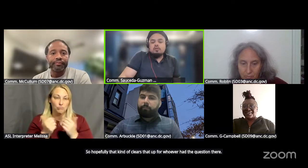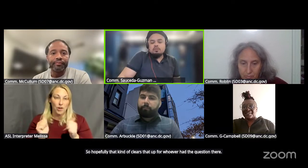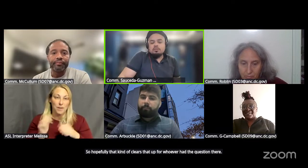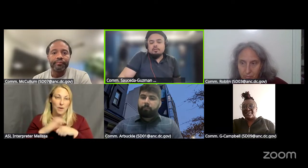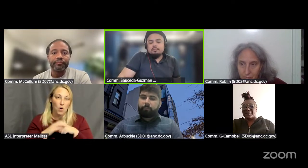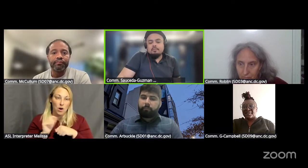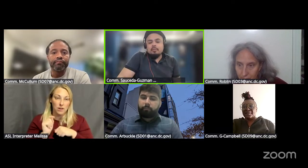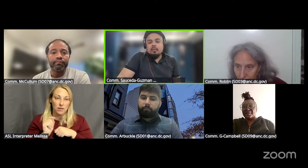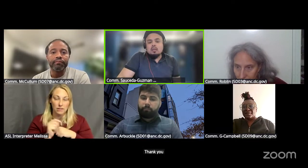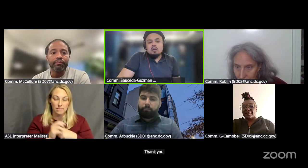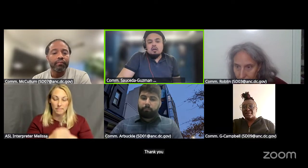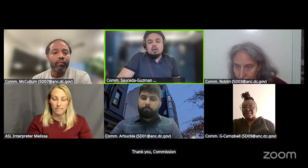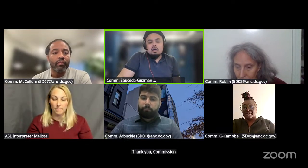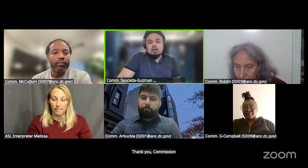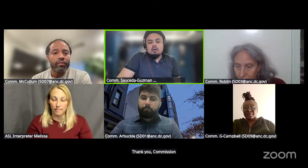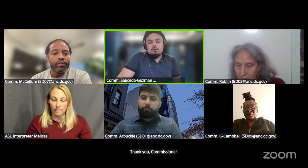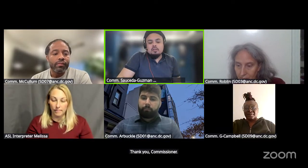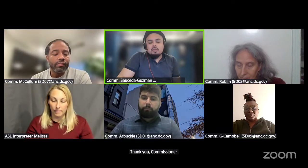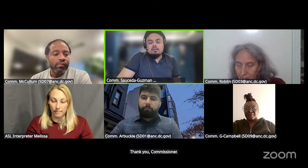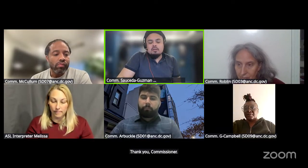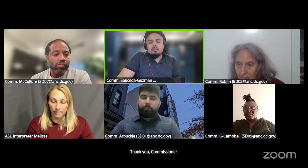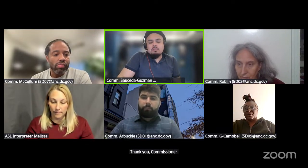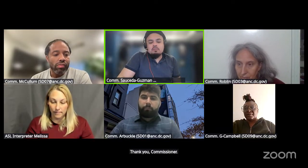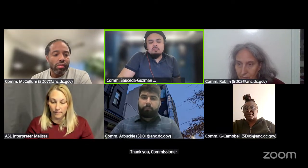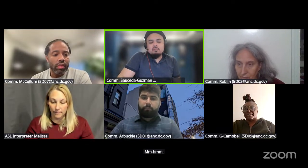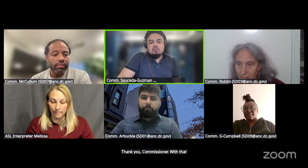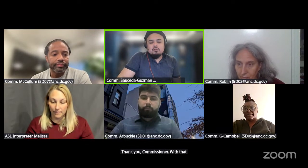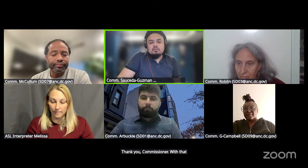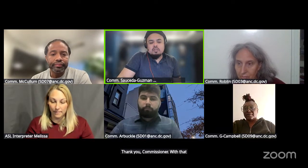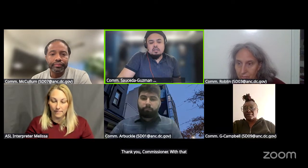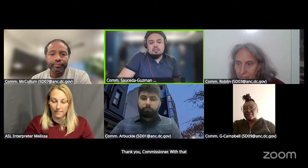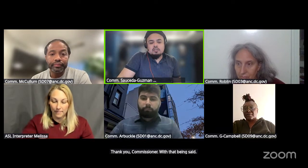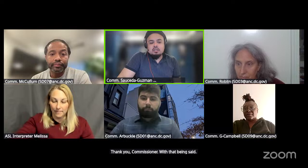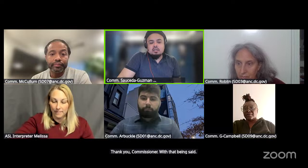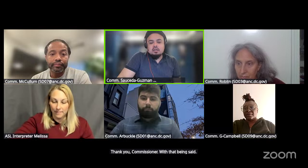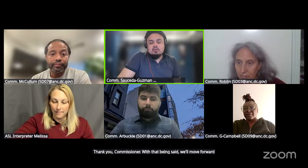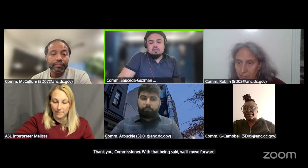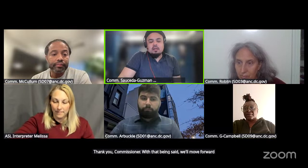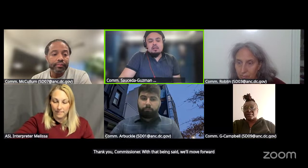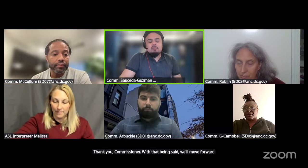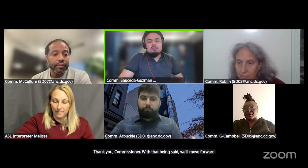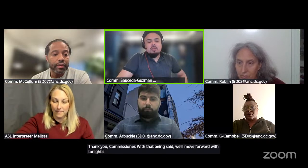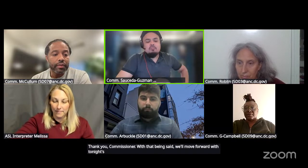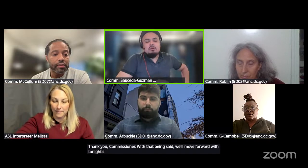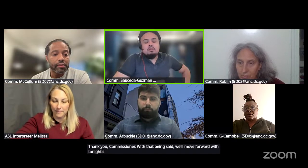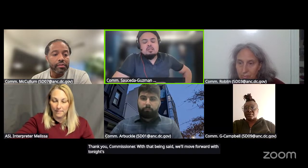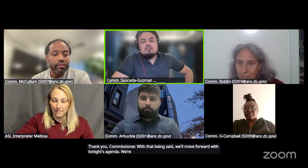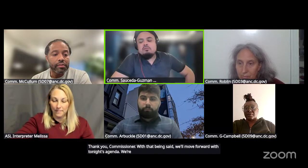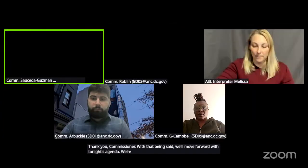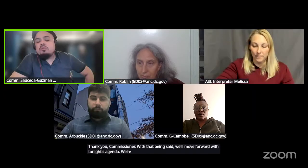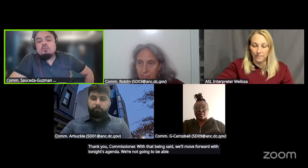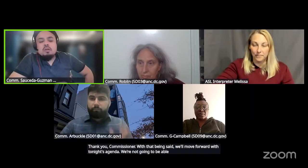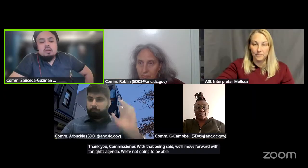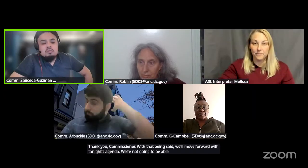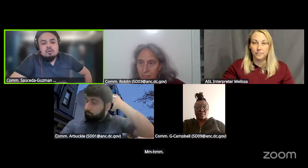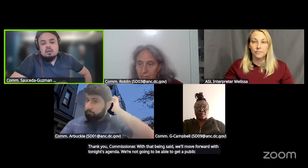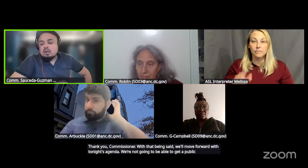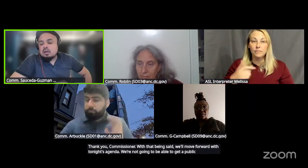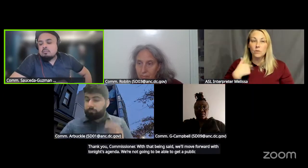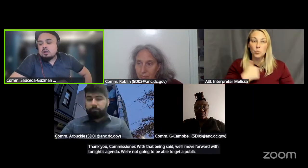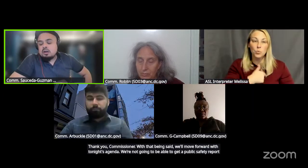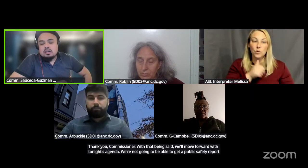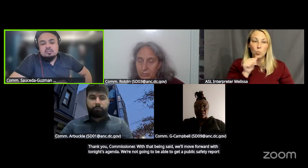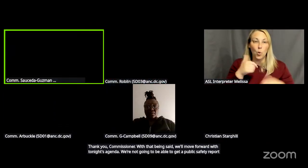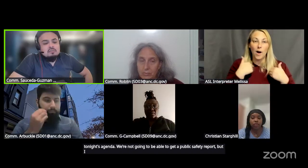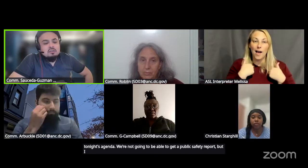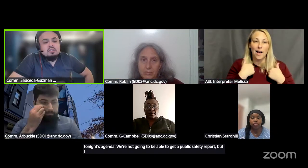Thank you, Commissioner. Mm-hmm. With that being said, we'll move forward with tonight's agenda. We're not going to be able to get a public safety report, but I will make